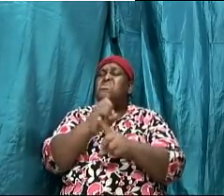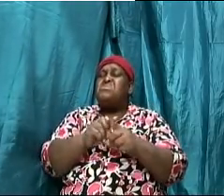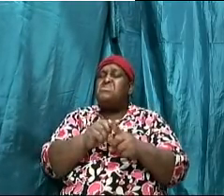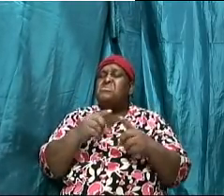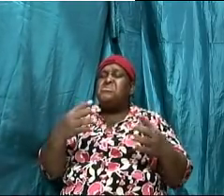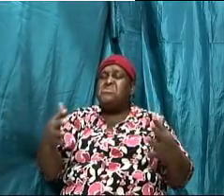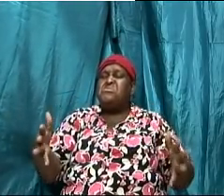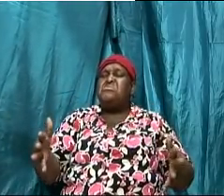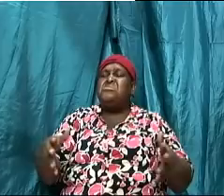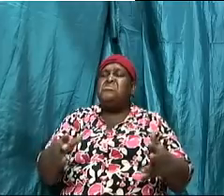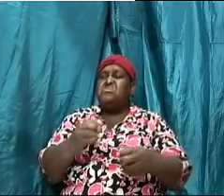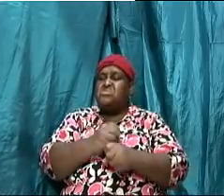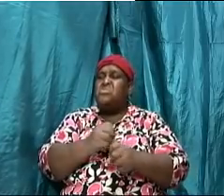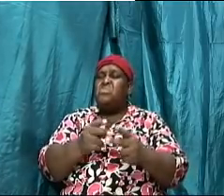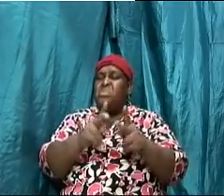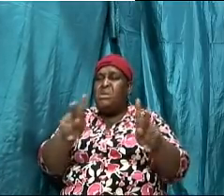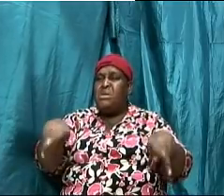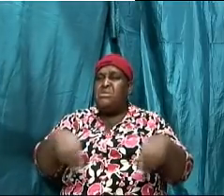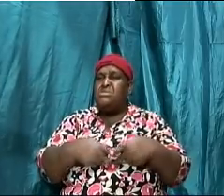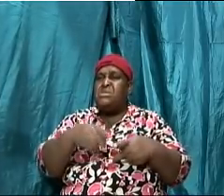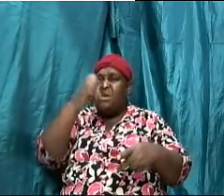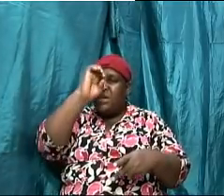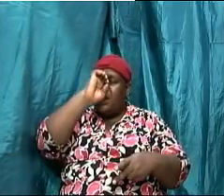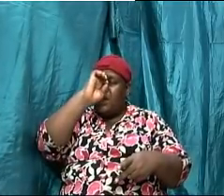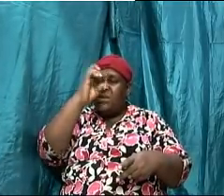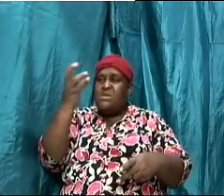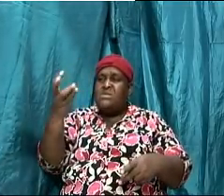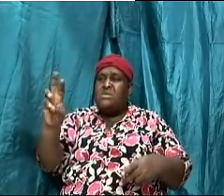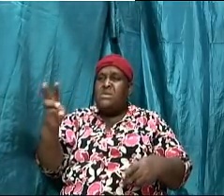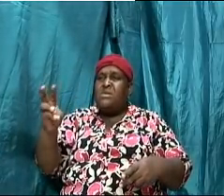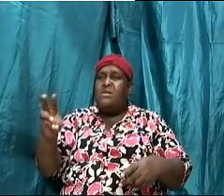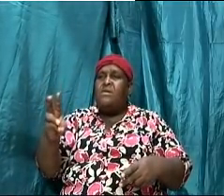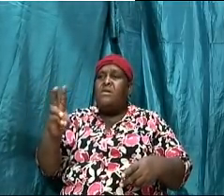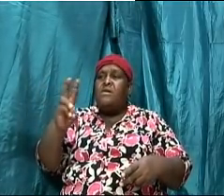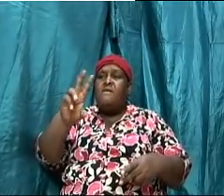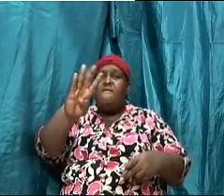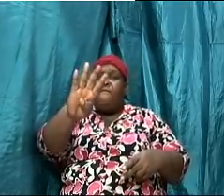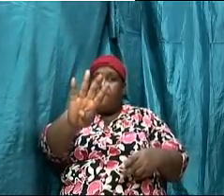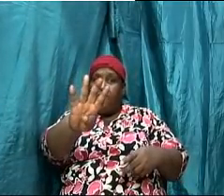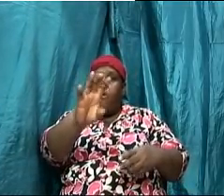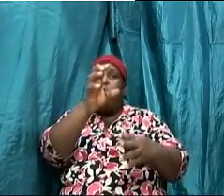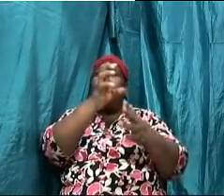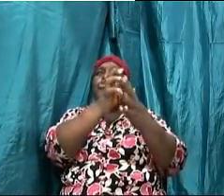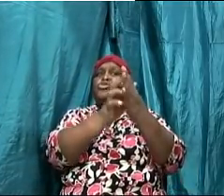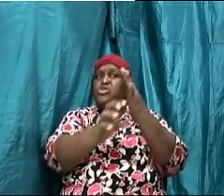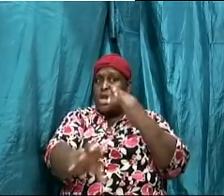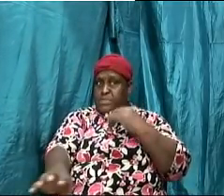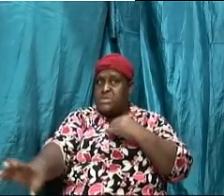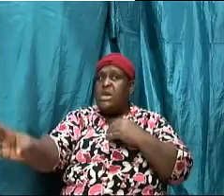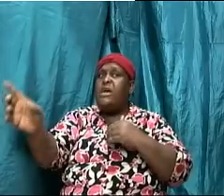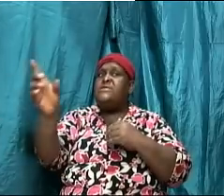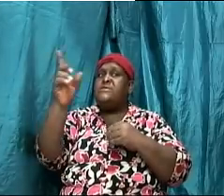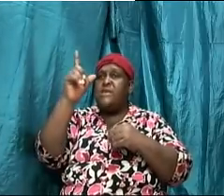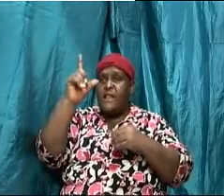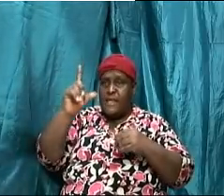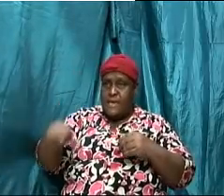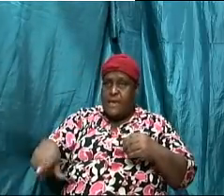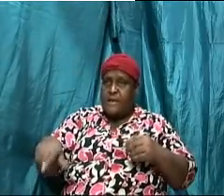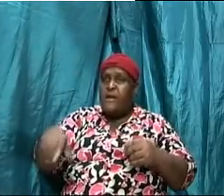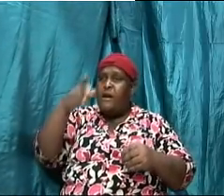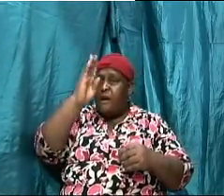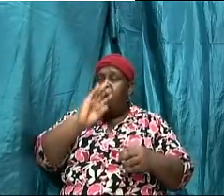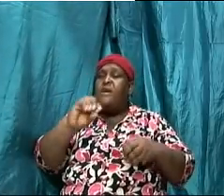in Exodus chapter 16. 4 chapters later, we realize that God gave the commandment at